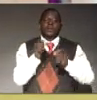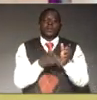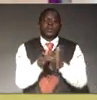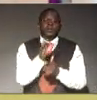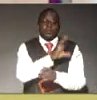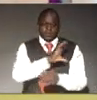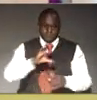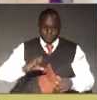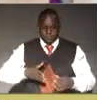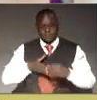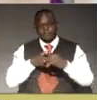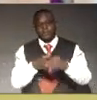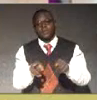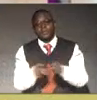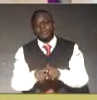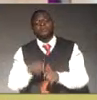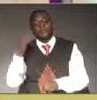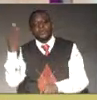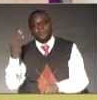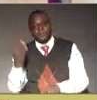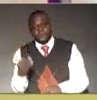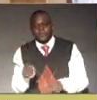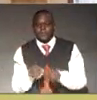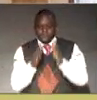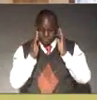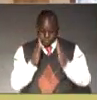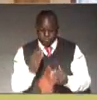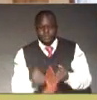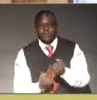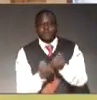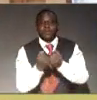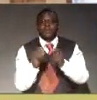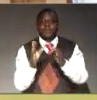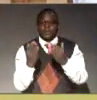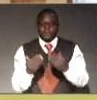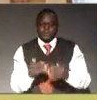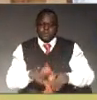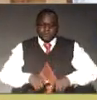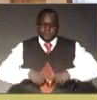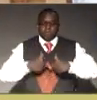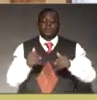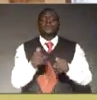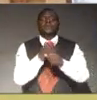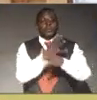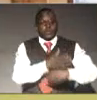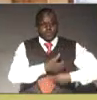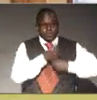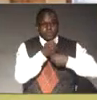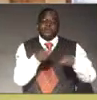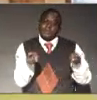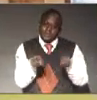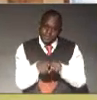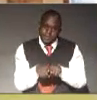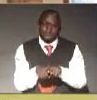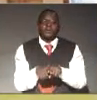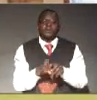omutwe ate omusumba nga gumusimbye ensolo y'obulamu nga beesigwa nammwe